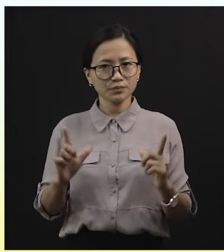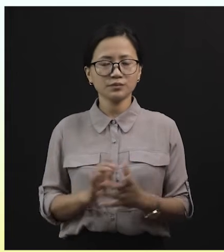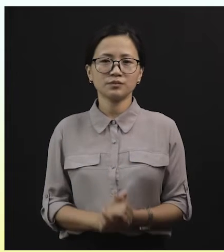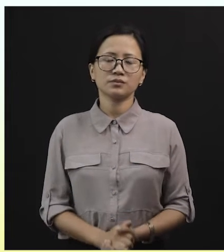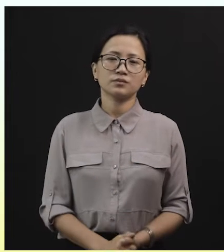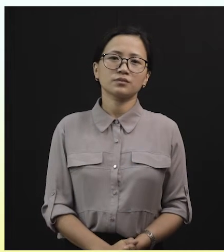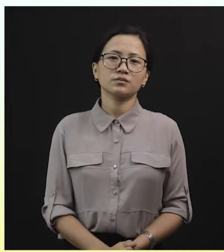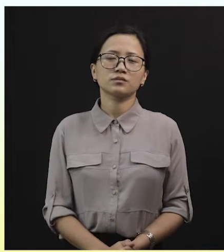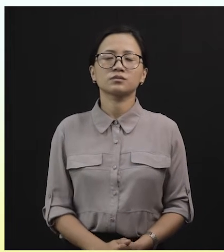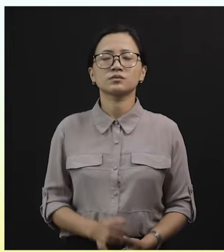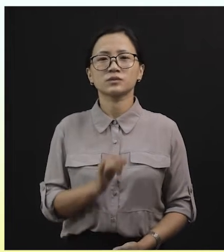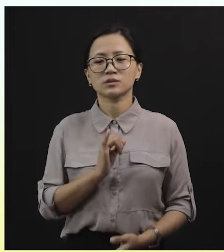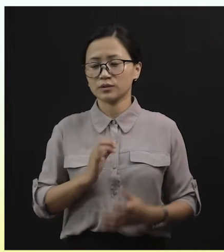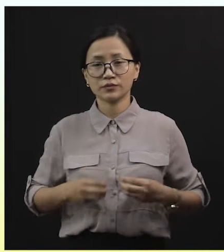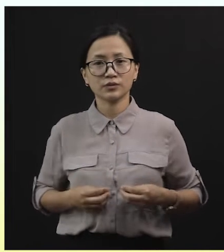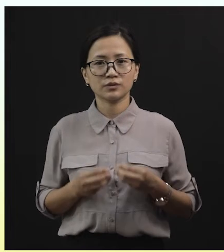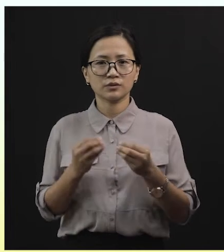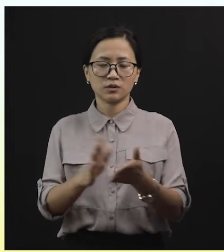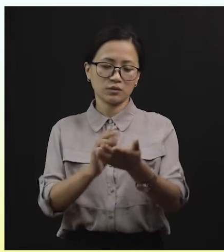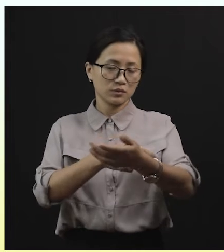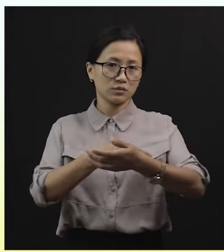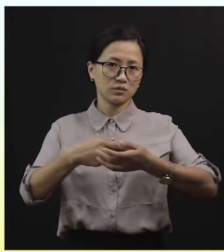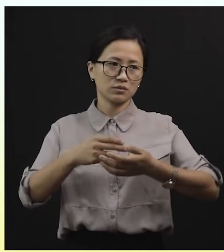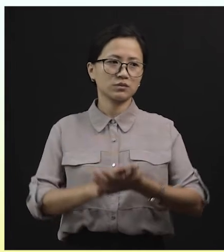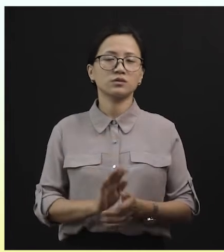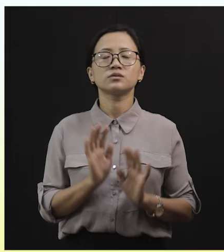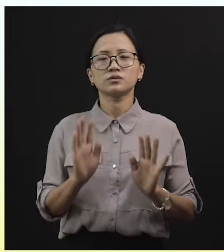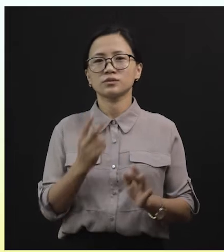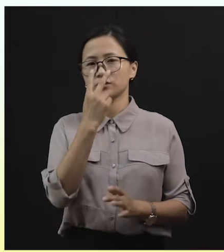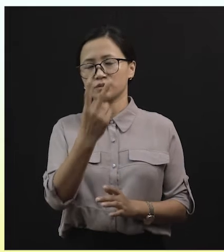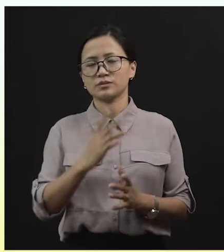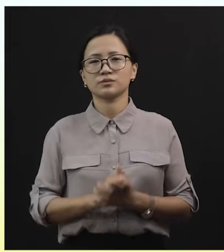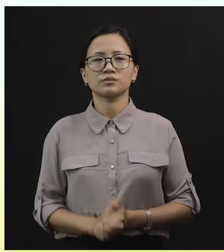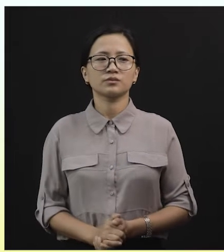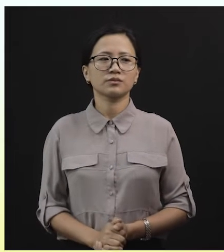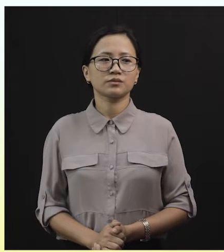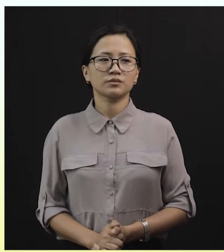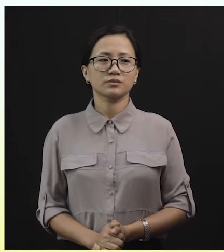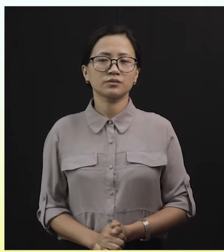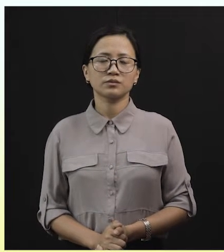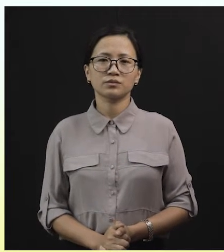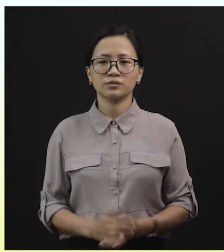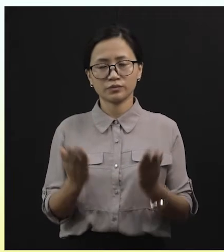Now, I have given some names of living things. Here are those.